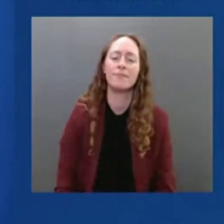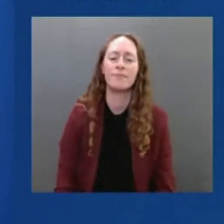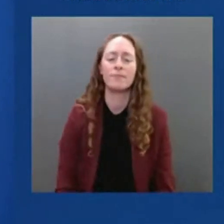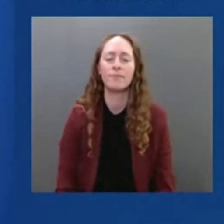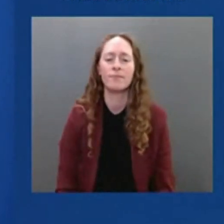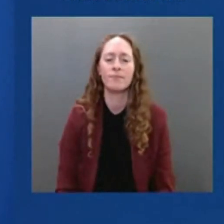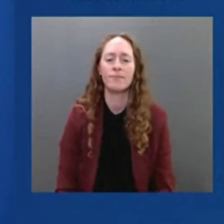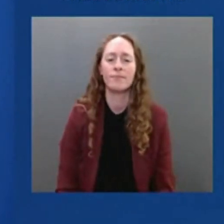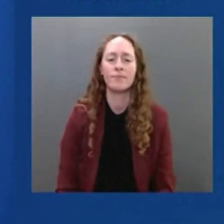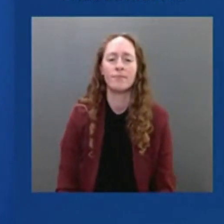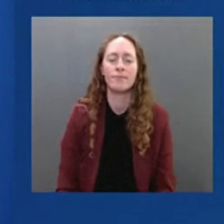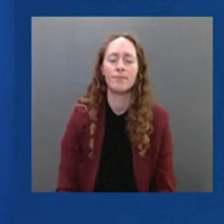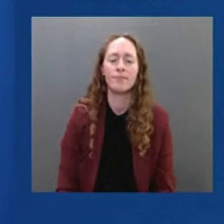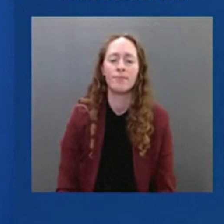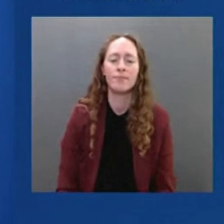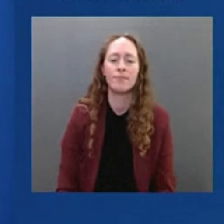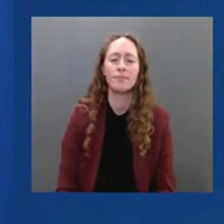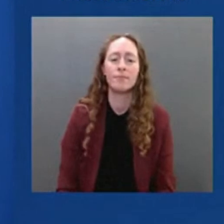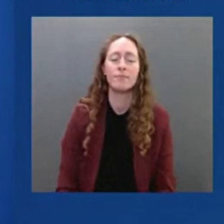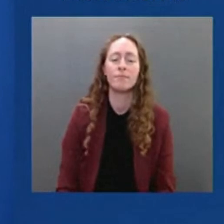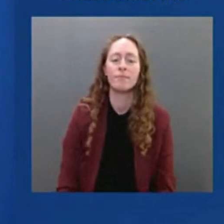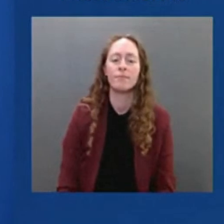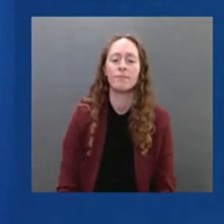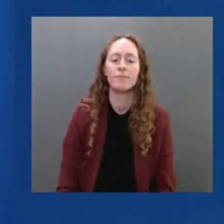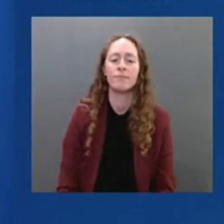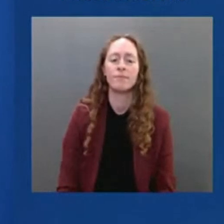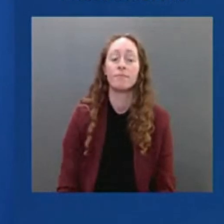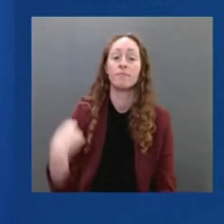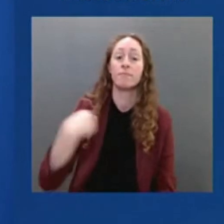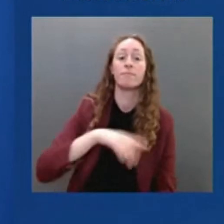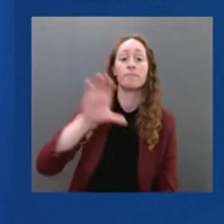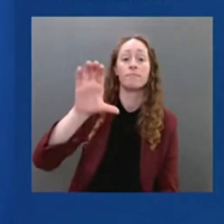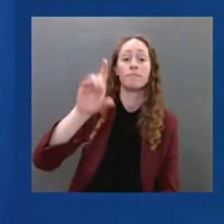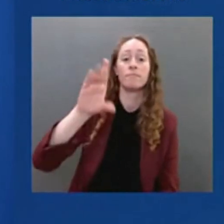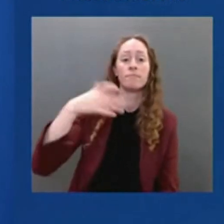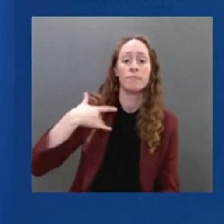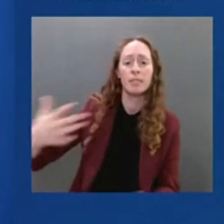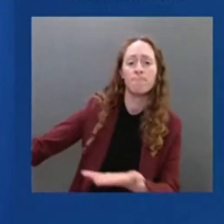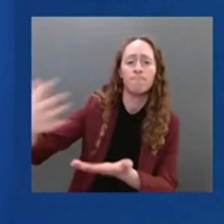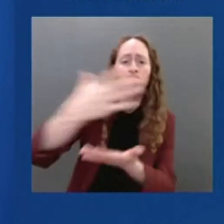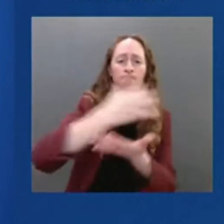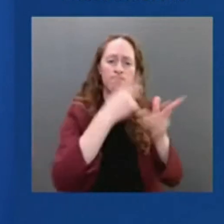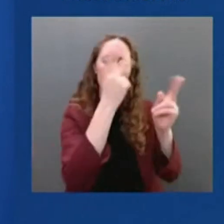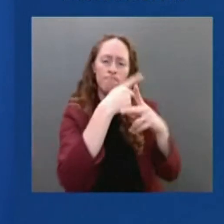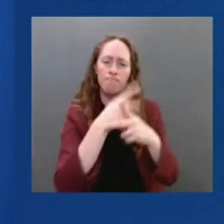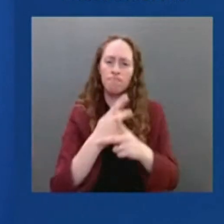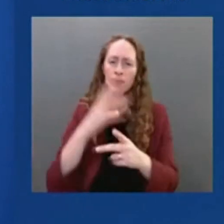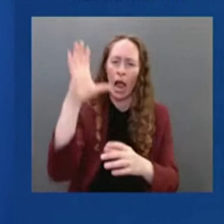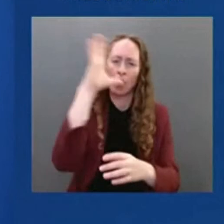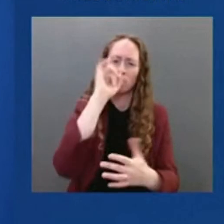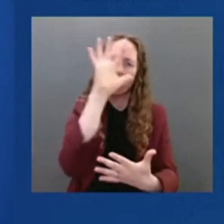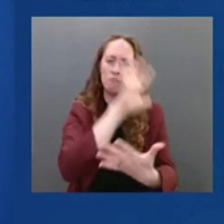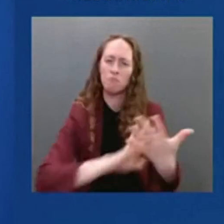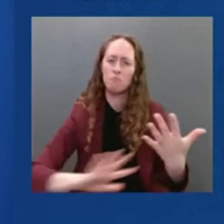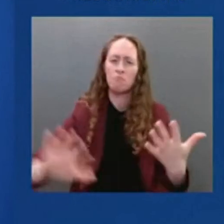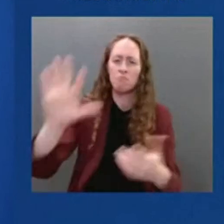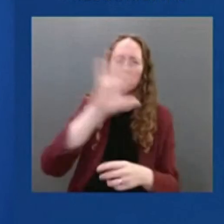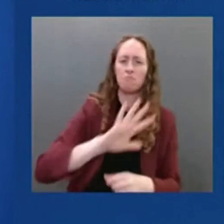BA.5 is predicted to represent 65% of circulating variants, and BA.4 is predicted to